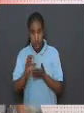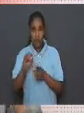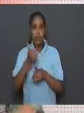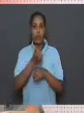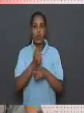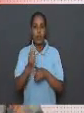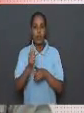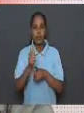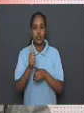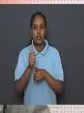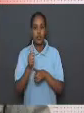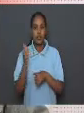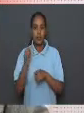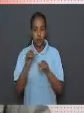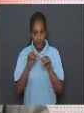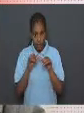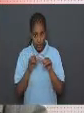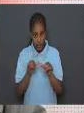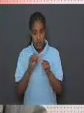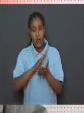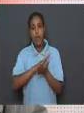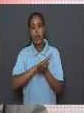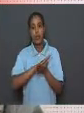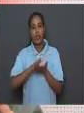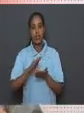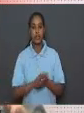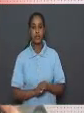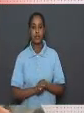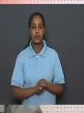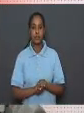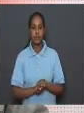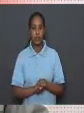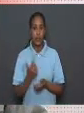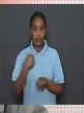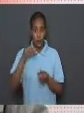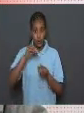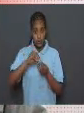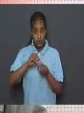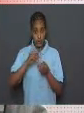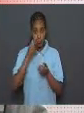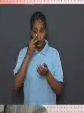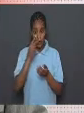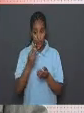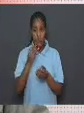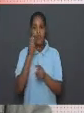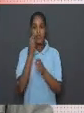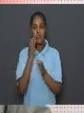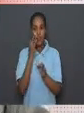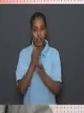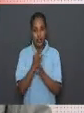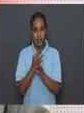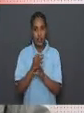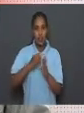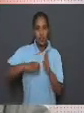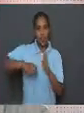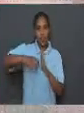they often contain impurities. We will also look at its function in